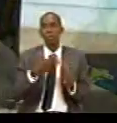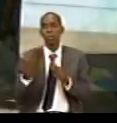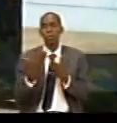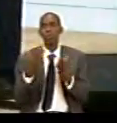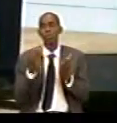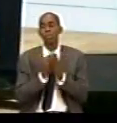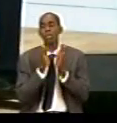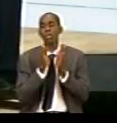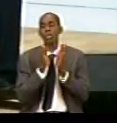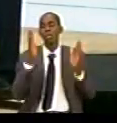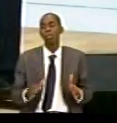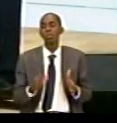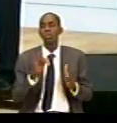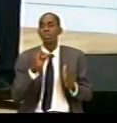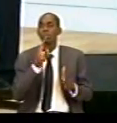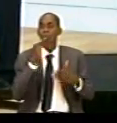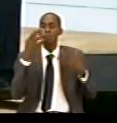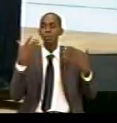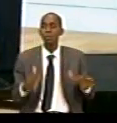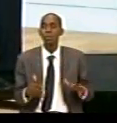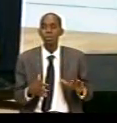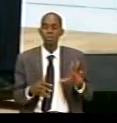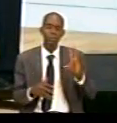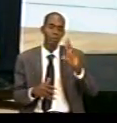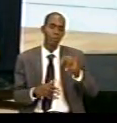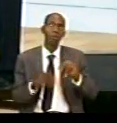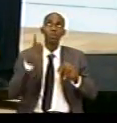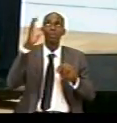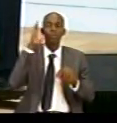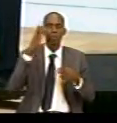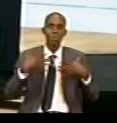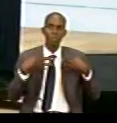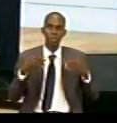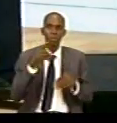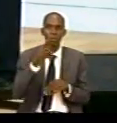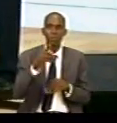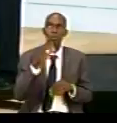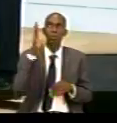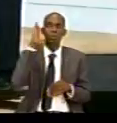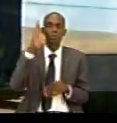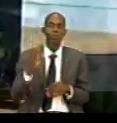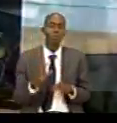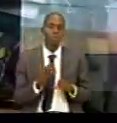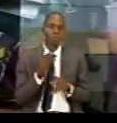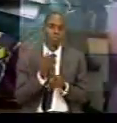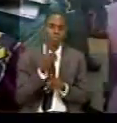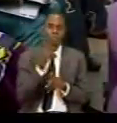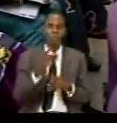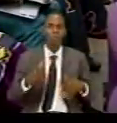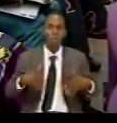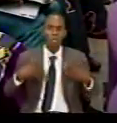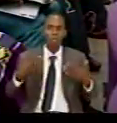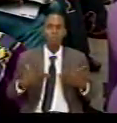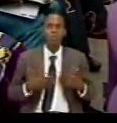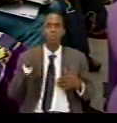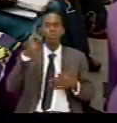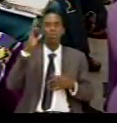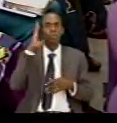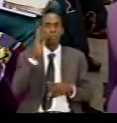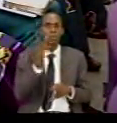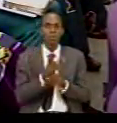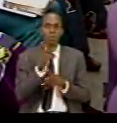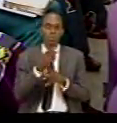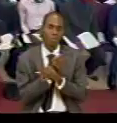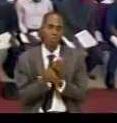He'll heal you. He'll deliver you. He'll keep you happy. He'll keep you safe.